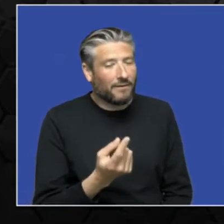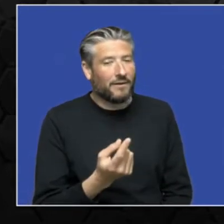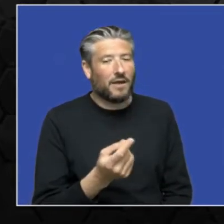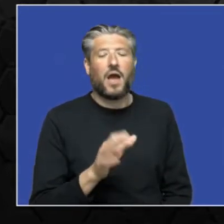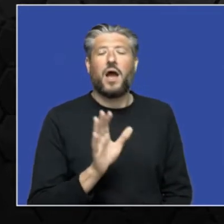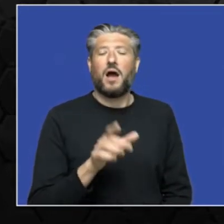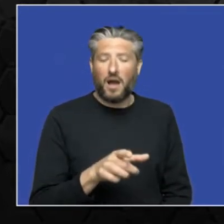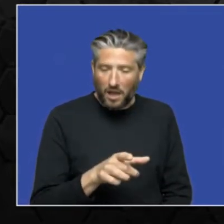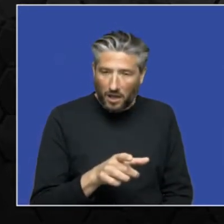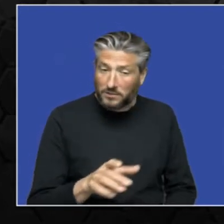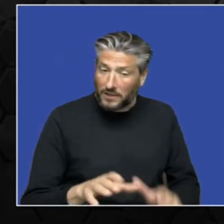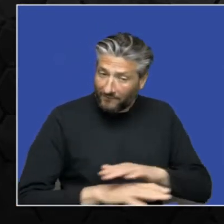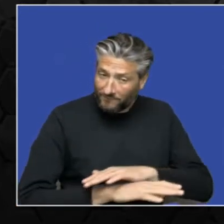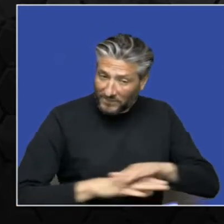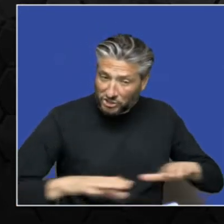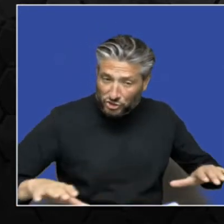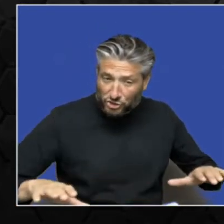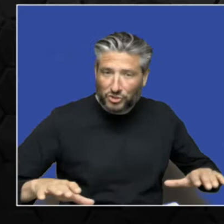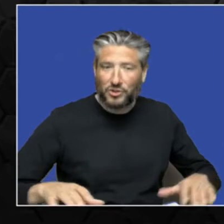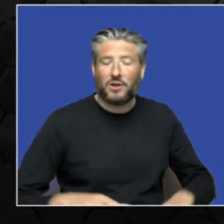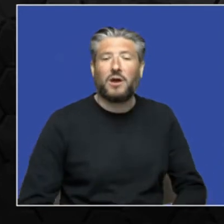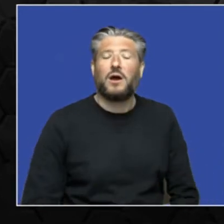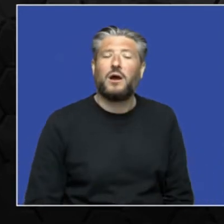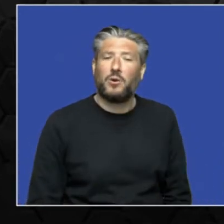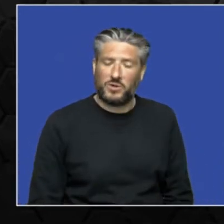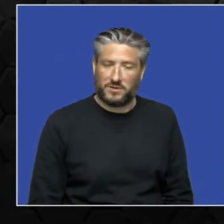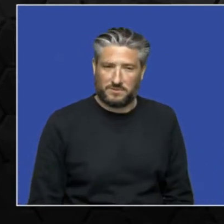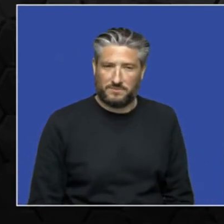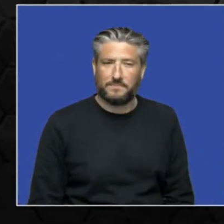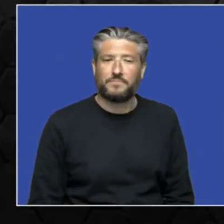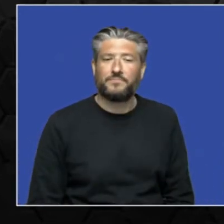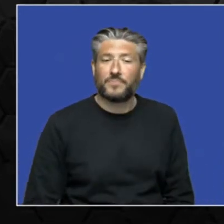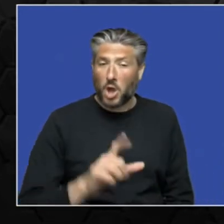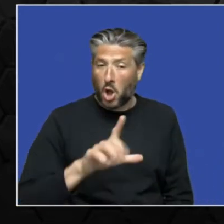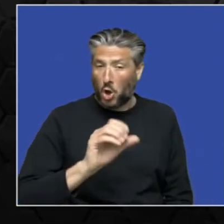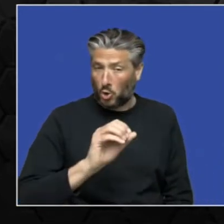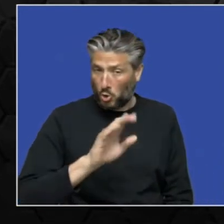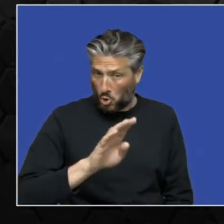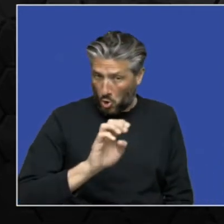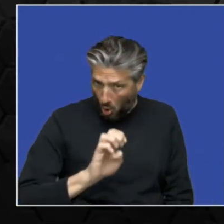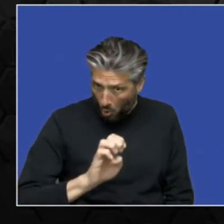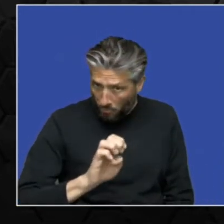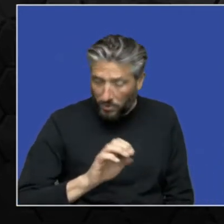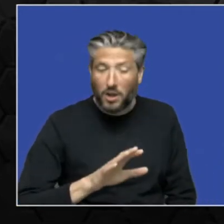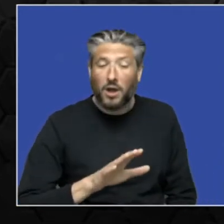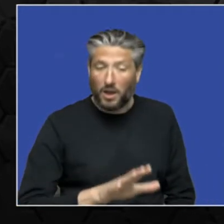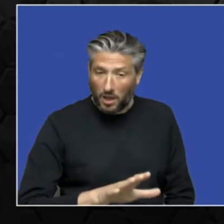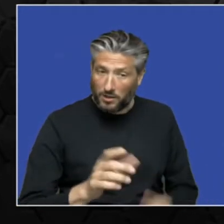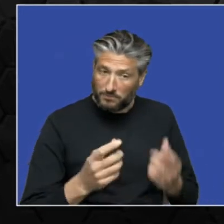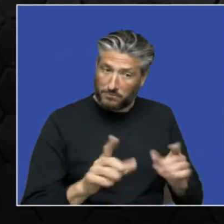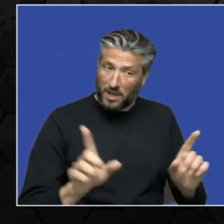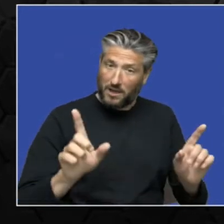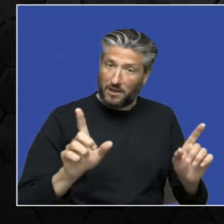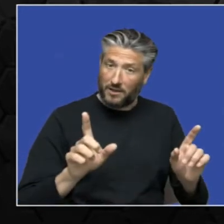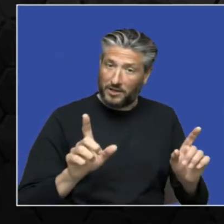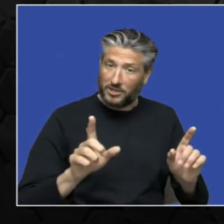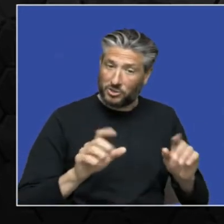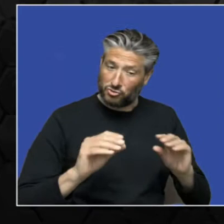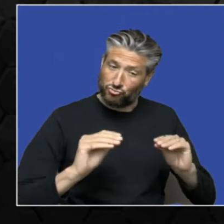is done training. Yeah. And in fact, now that it has trained a model, we can move on to the third step, which is using our